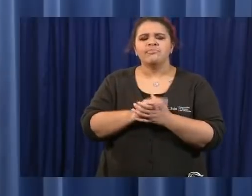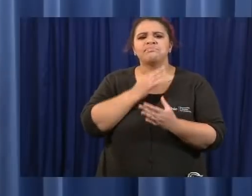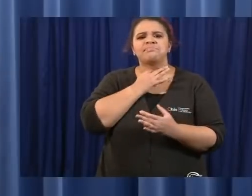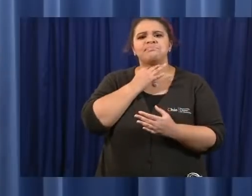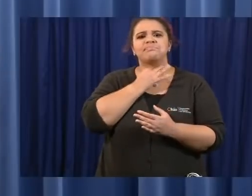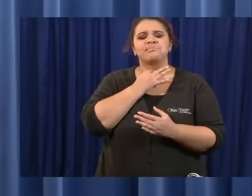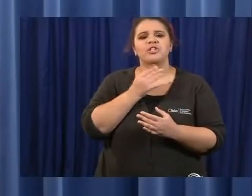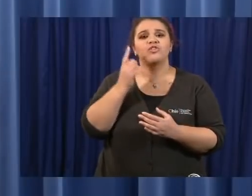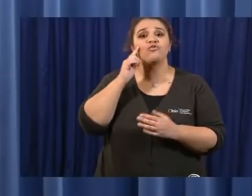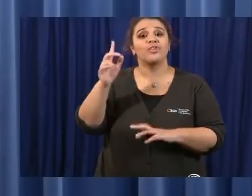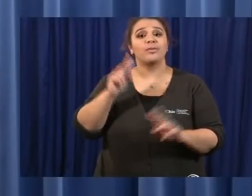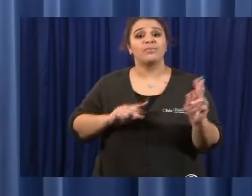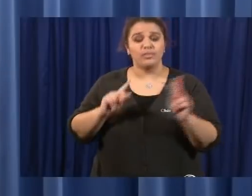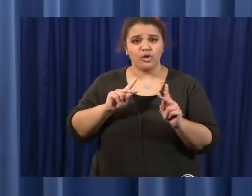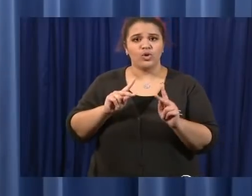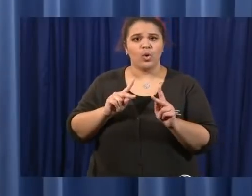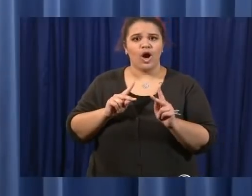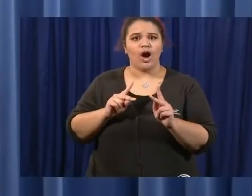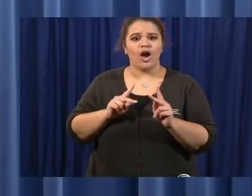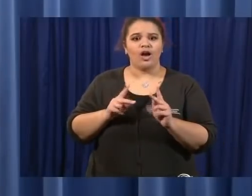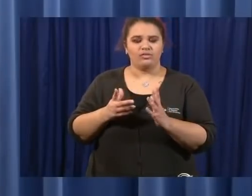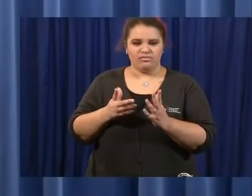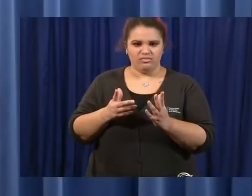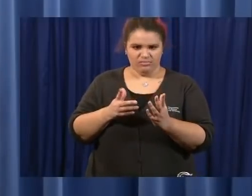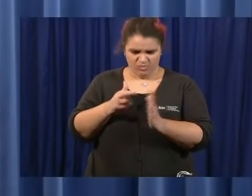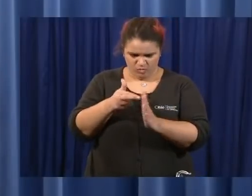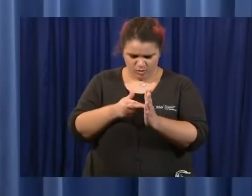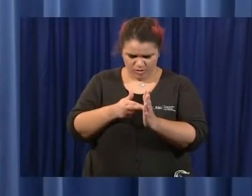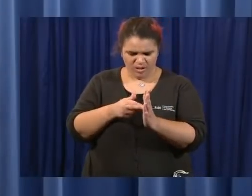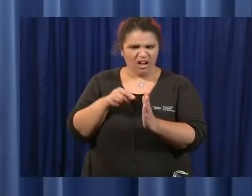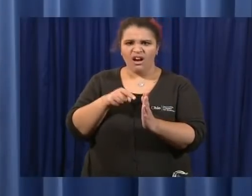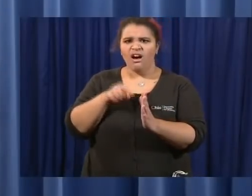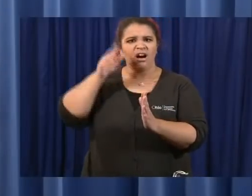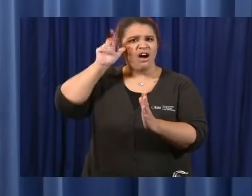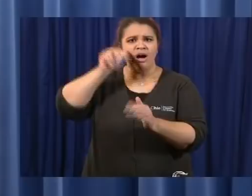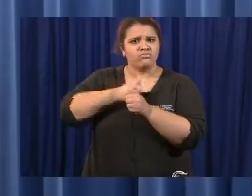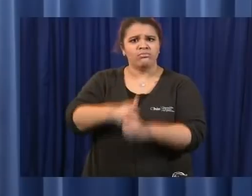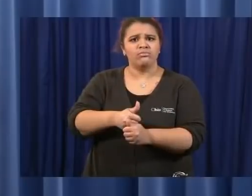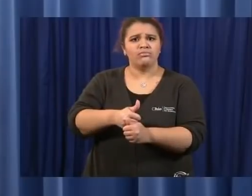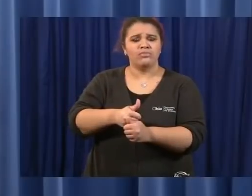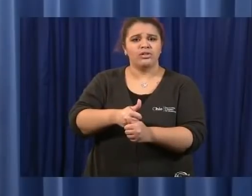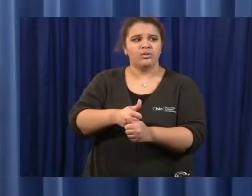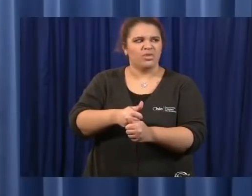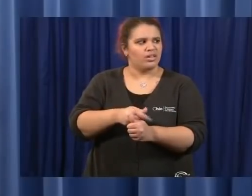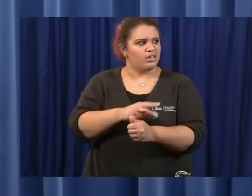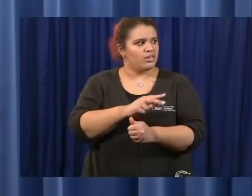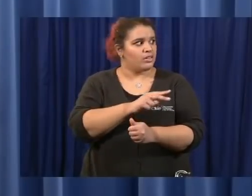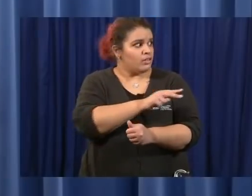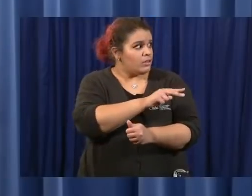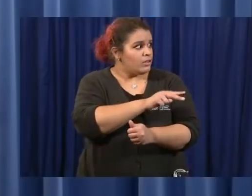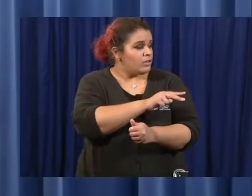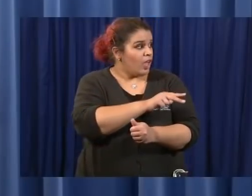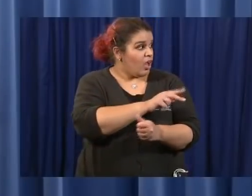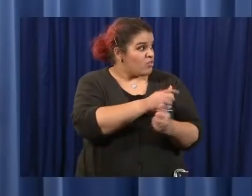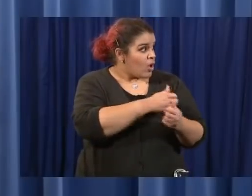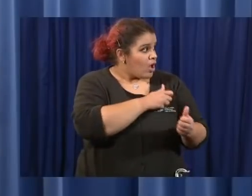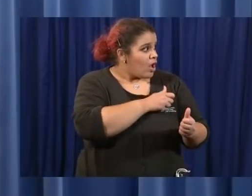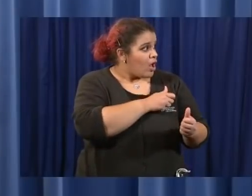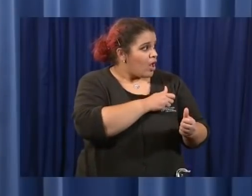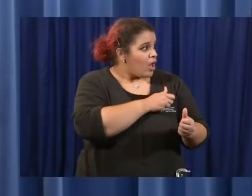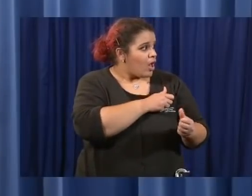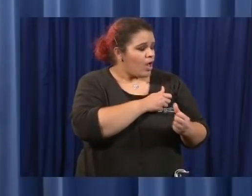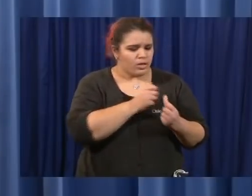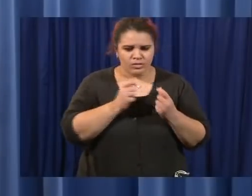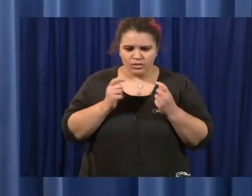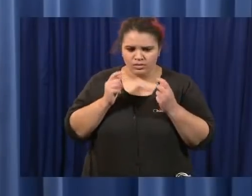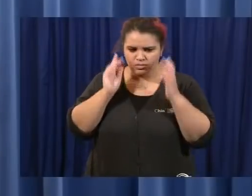guidelines seriously but see others not, and if that's reason for them to worry, or if there's anything they should do when they do see